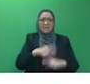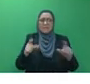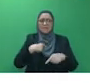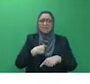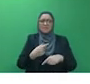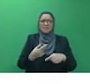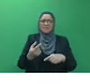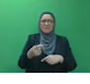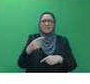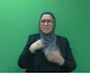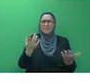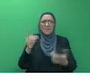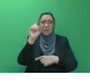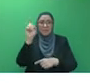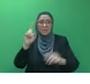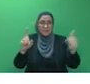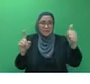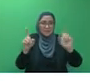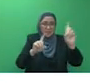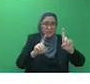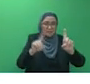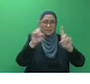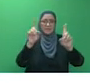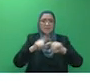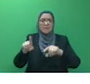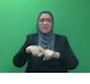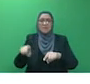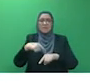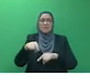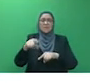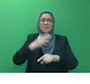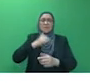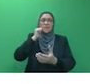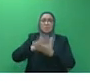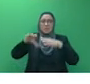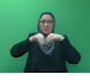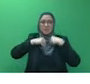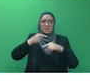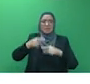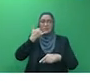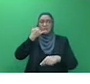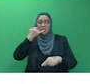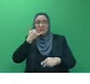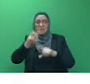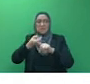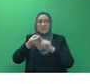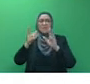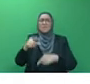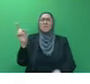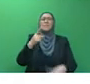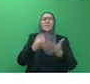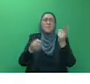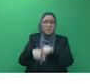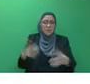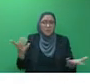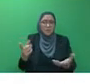you know my wife is getting messages from the client what the hell what's what's going on like you know where where is douglas's name and so you know stay calm because you